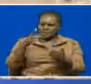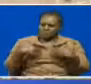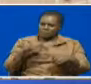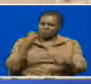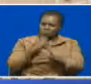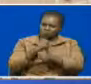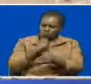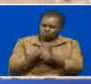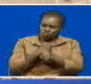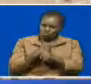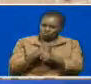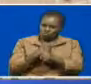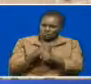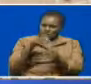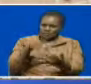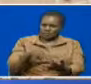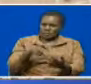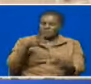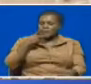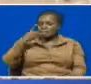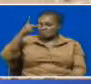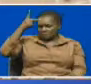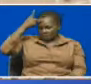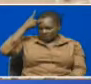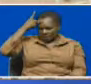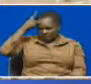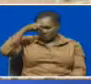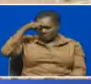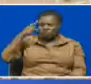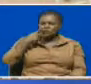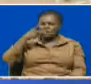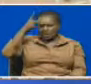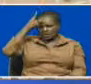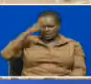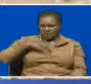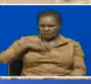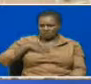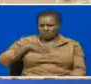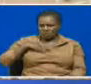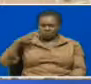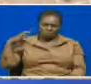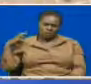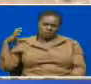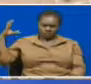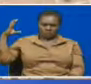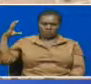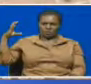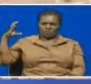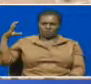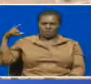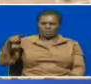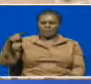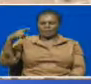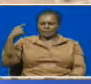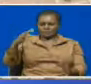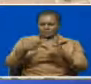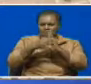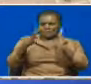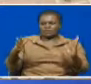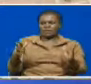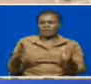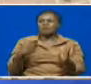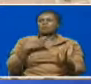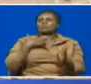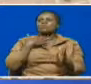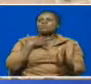do them. And particularly our parents, because our parents are the heroes. They are the giants. And